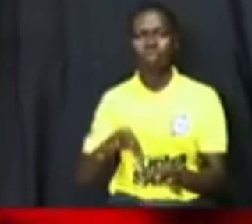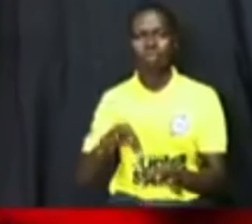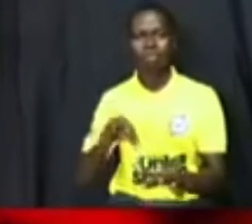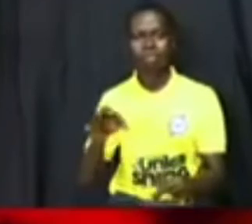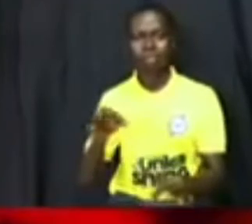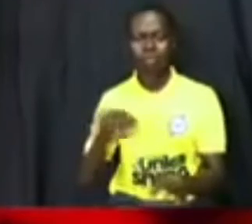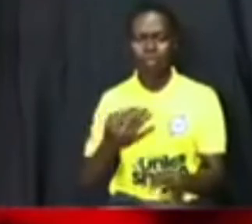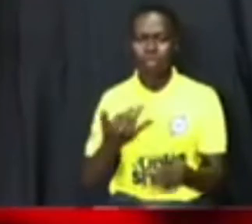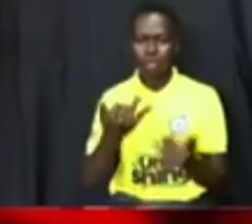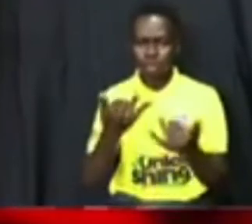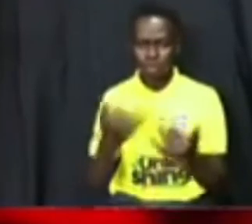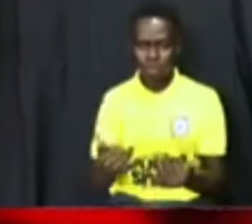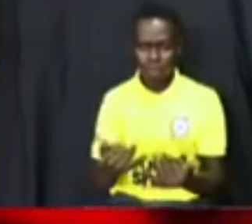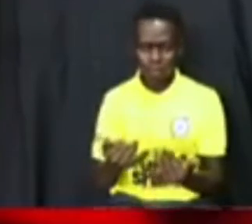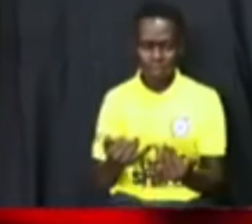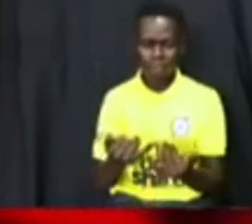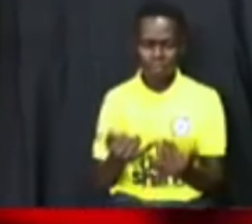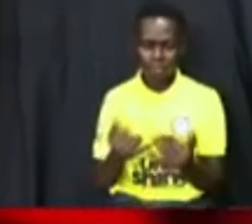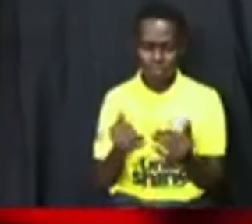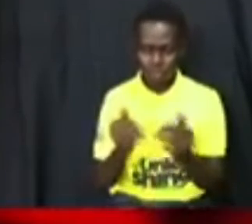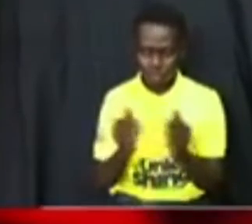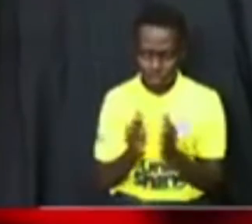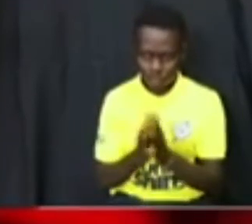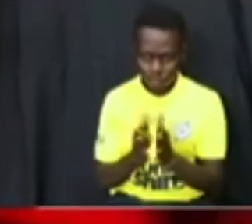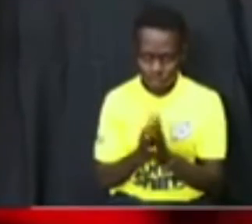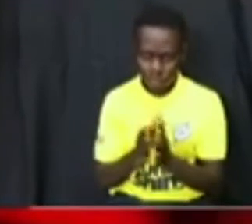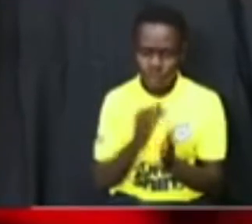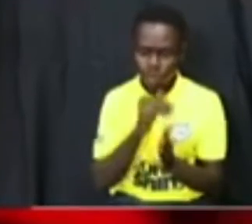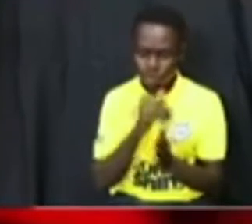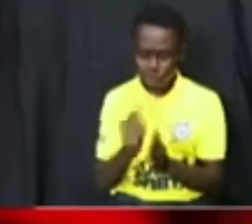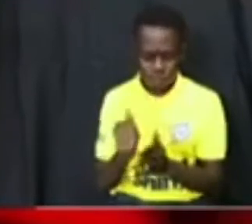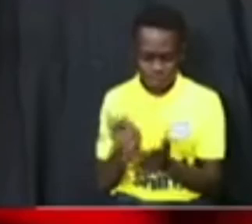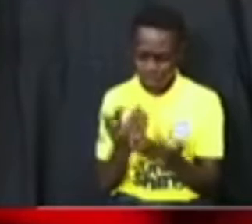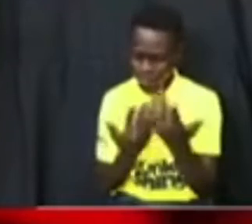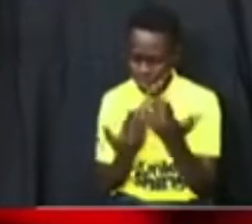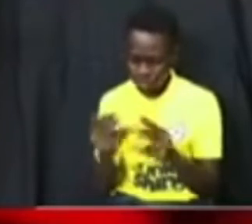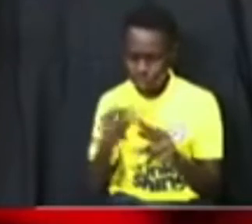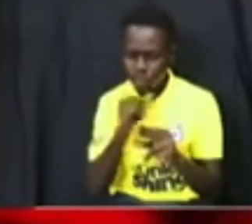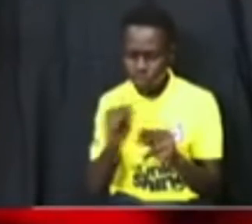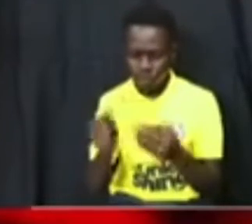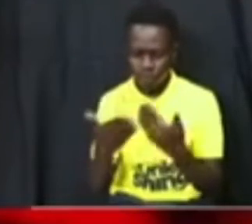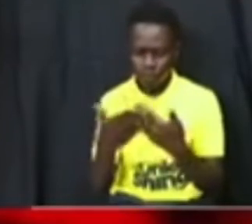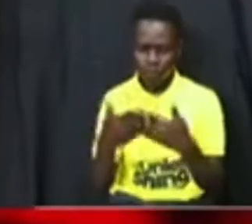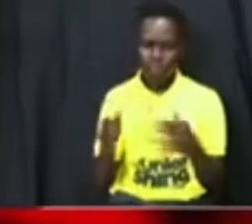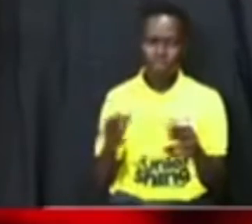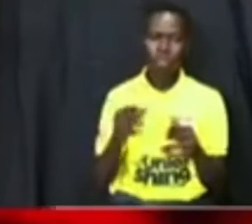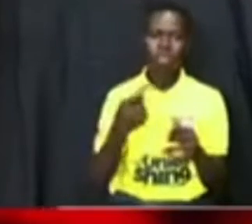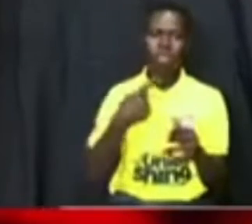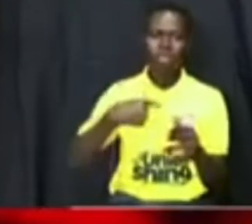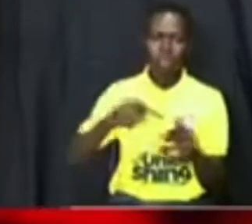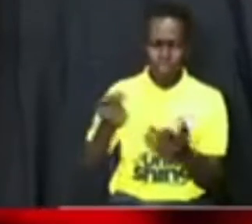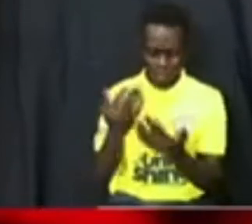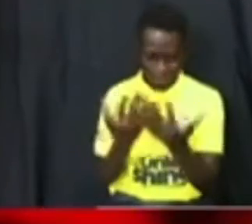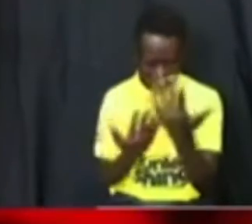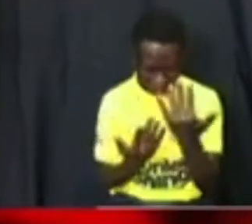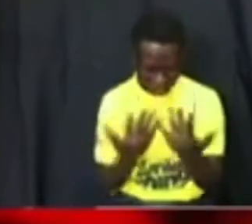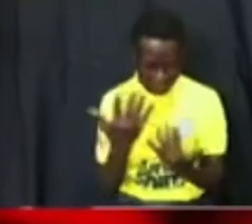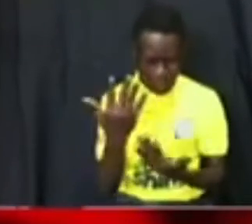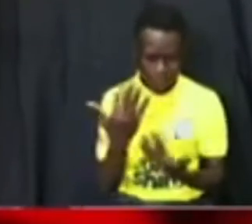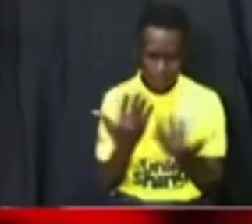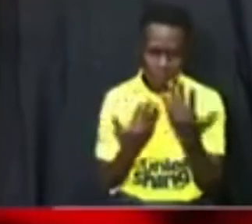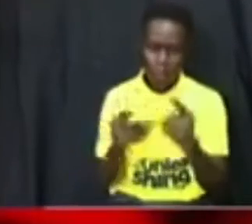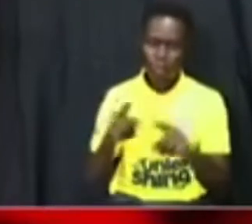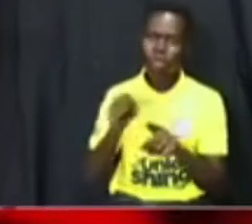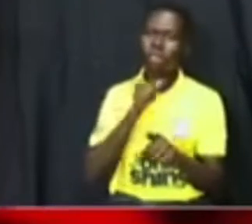We are burning up, but we are not consumed. We are burning, but we are